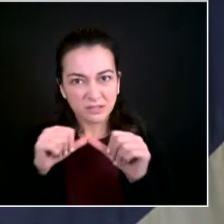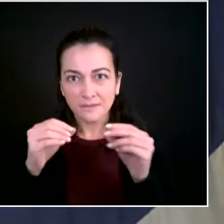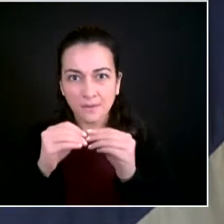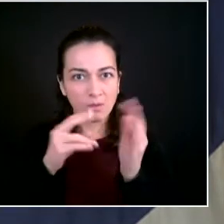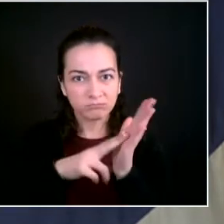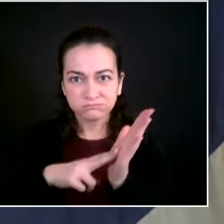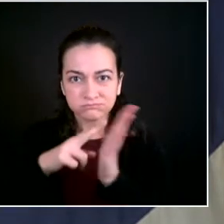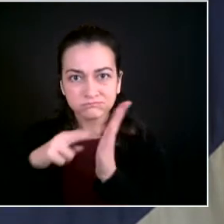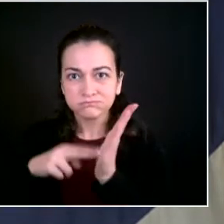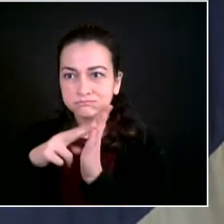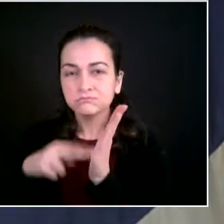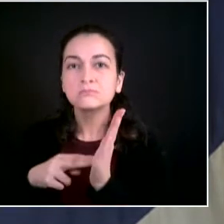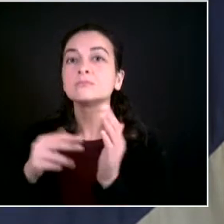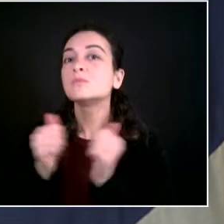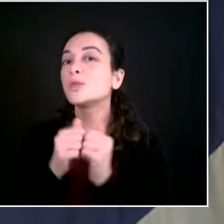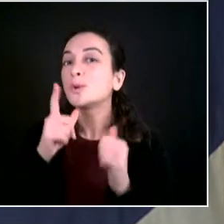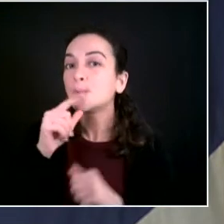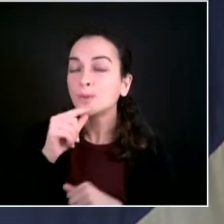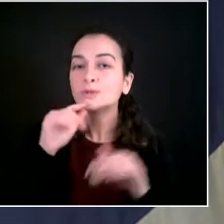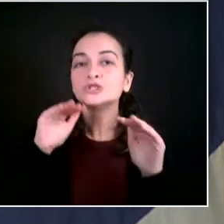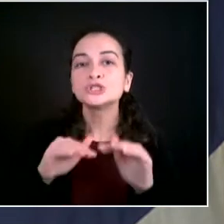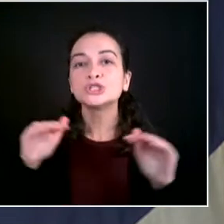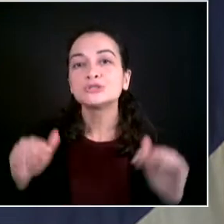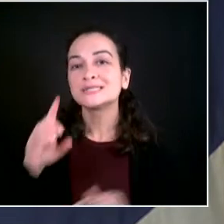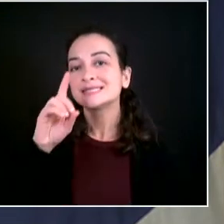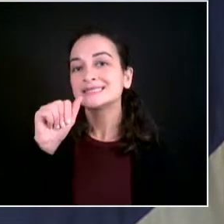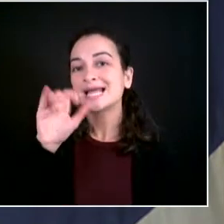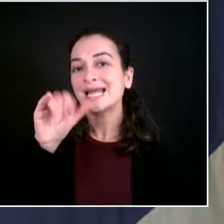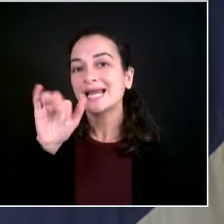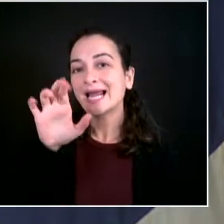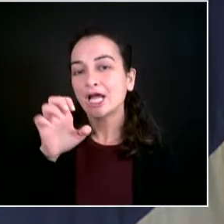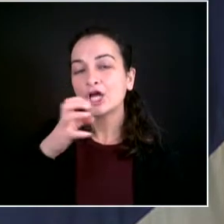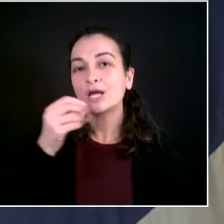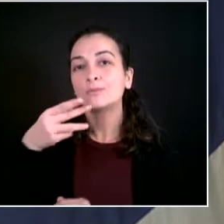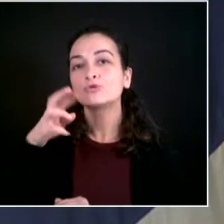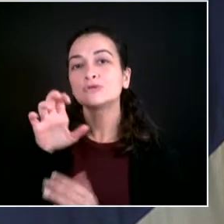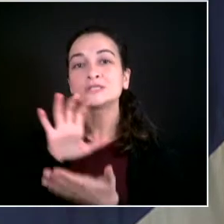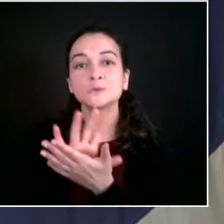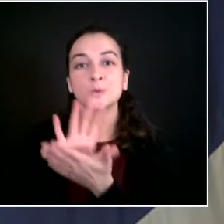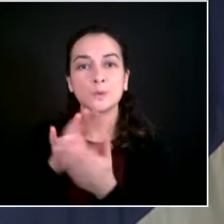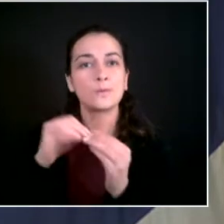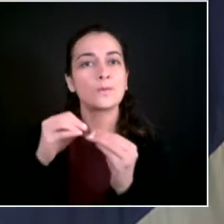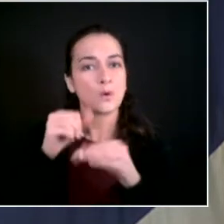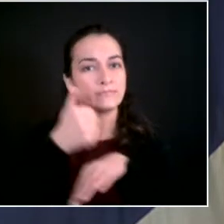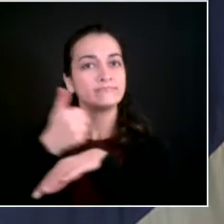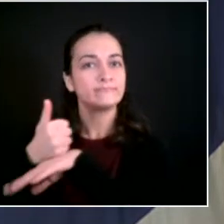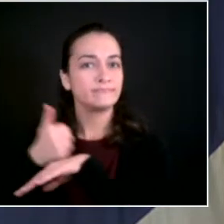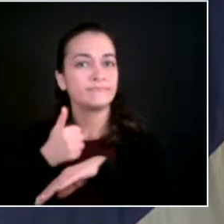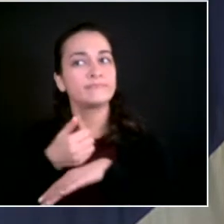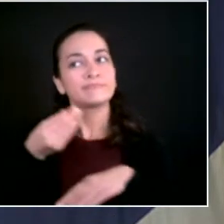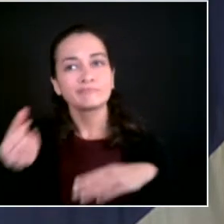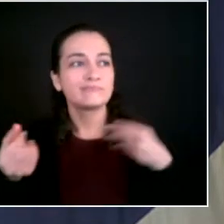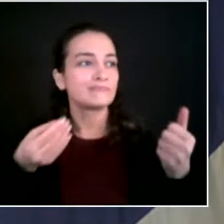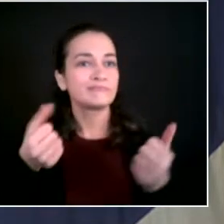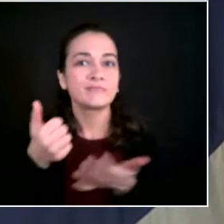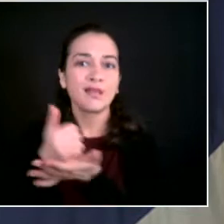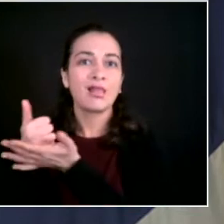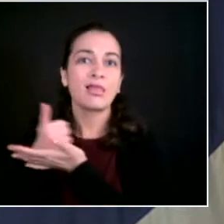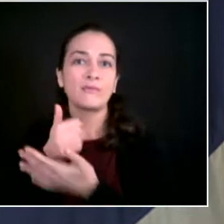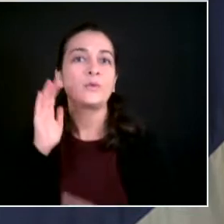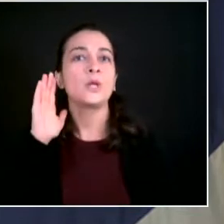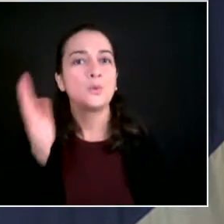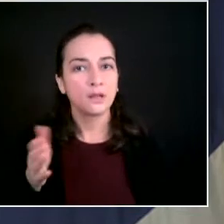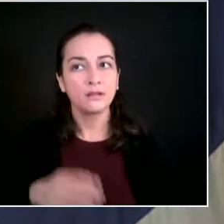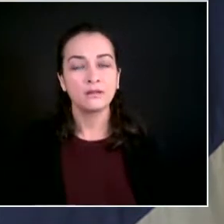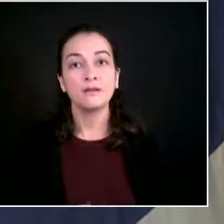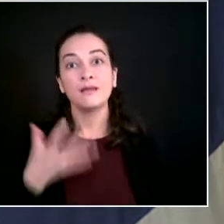cost of childcare to less than 1/10 of what it was when we came into office for working families. We put